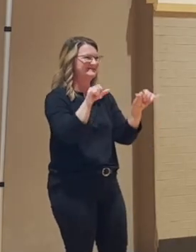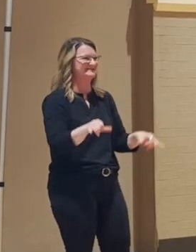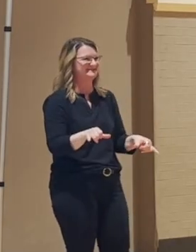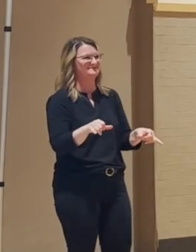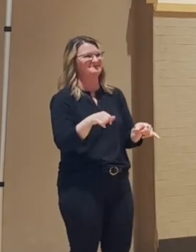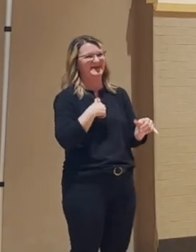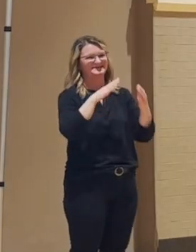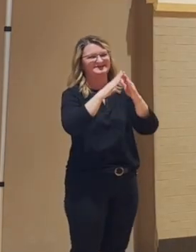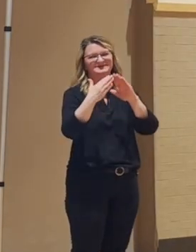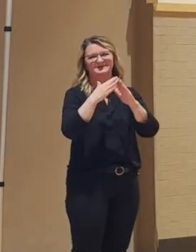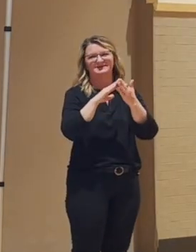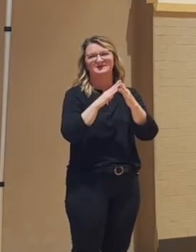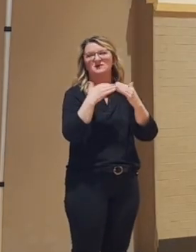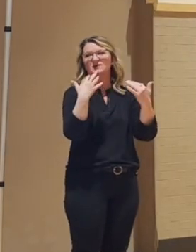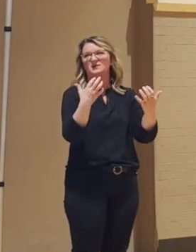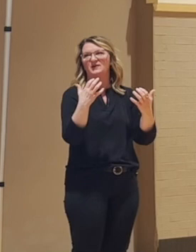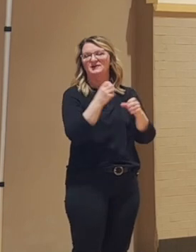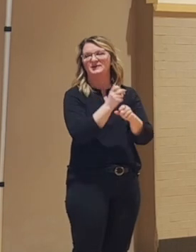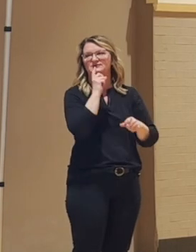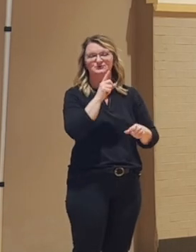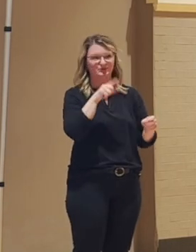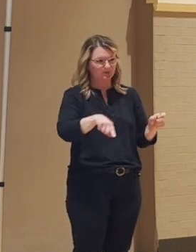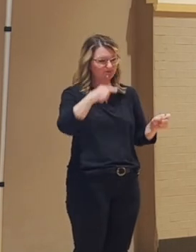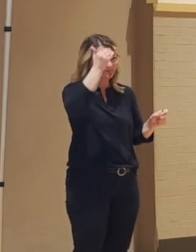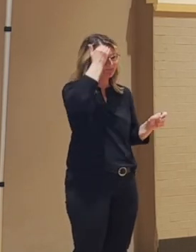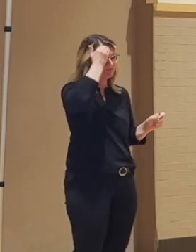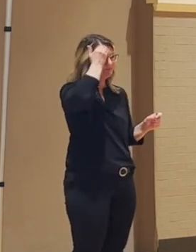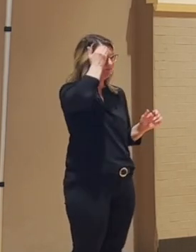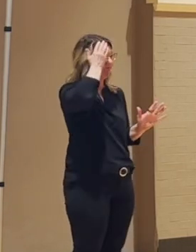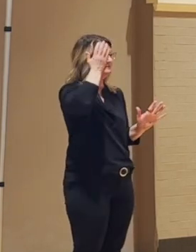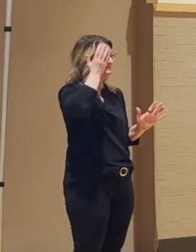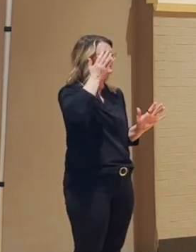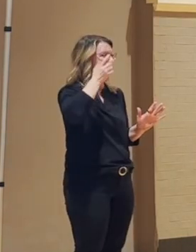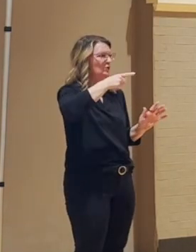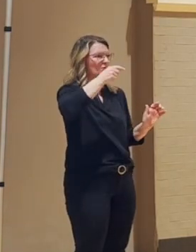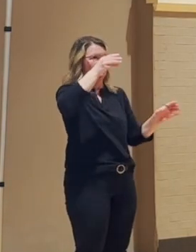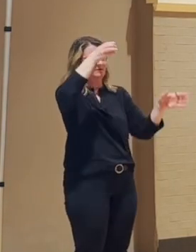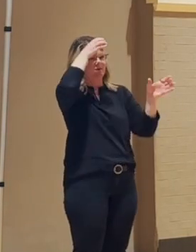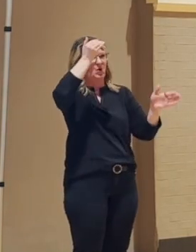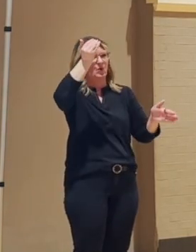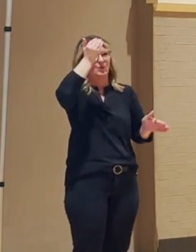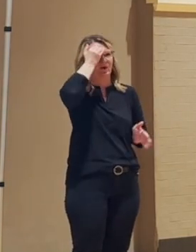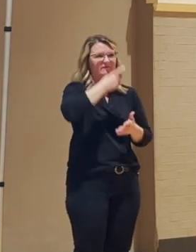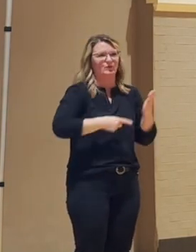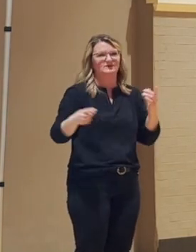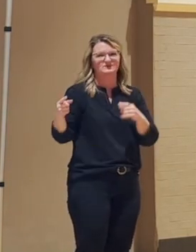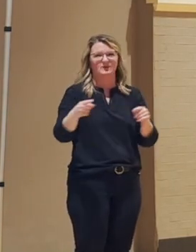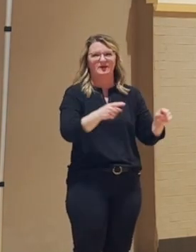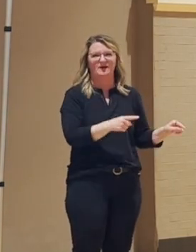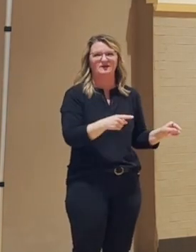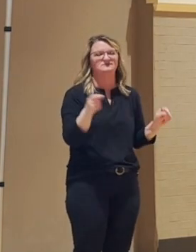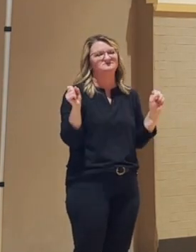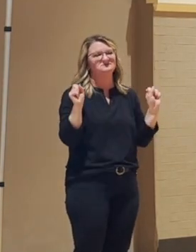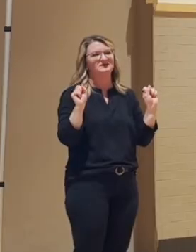city, we want to also make you all aware and educated of what's going on, and so that